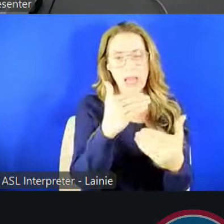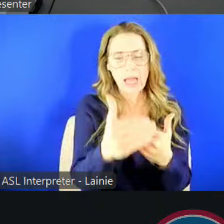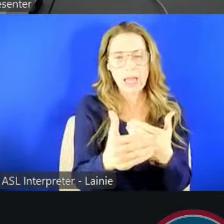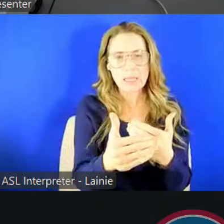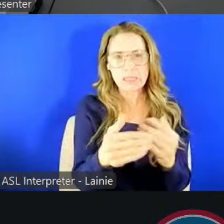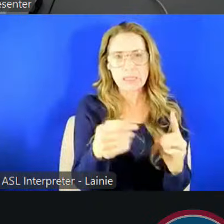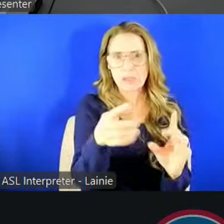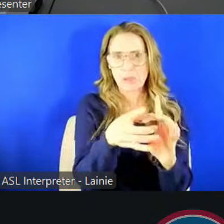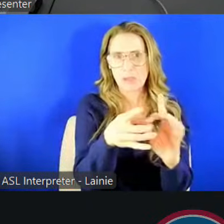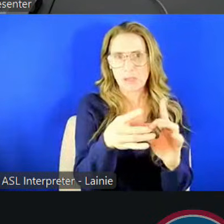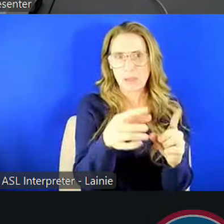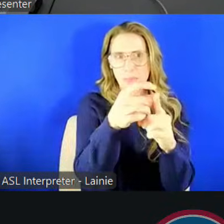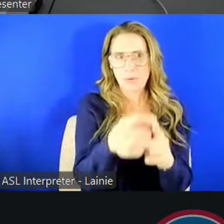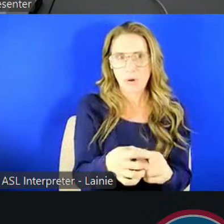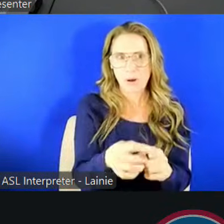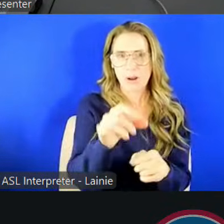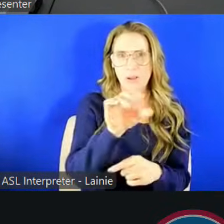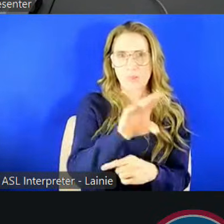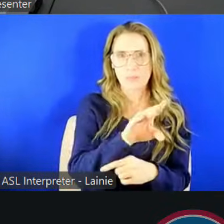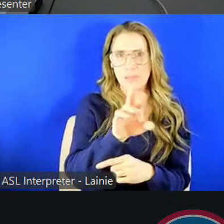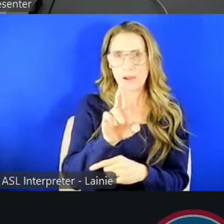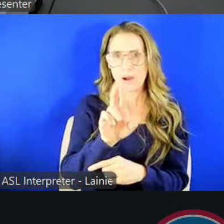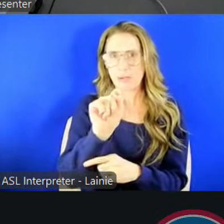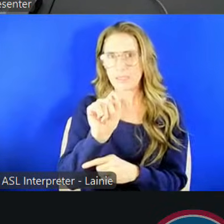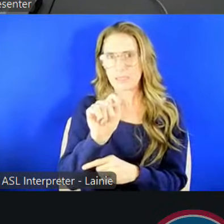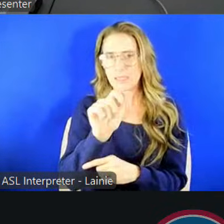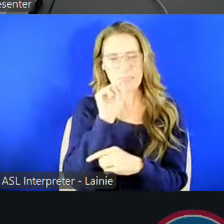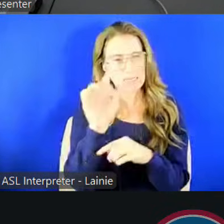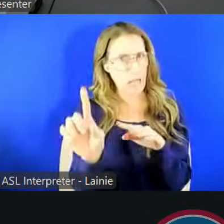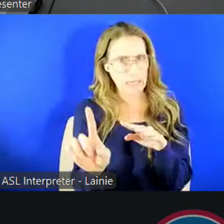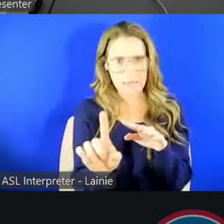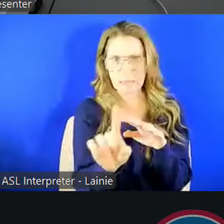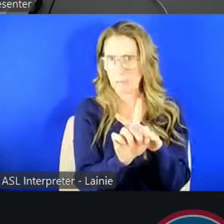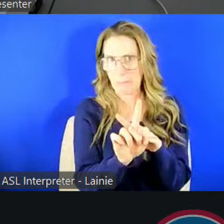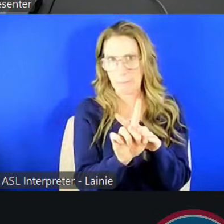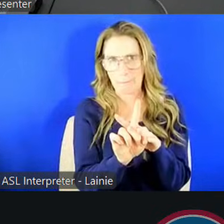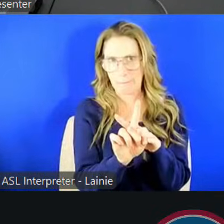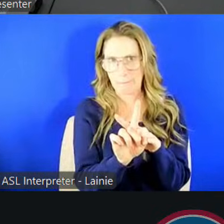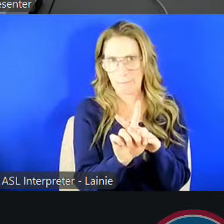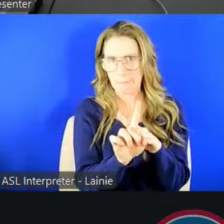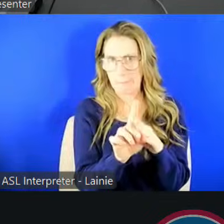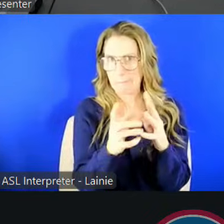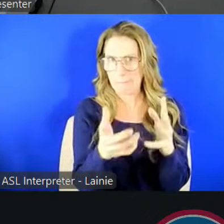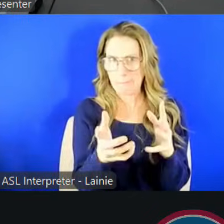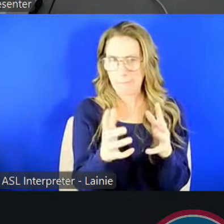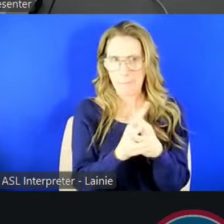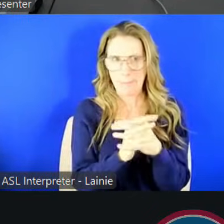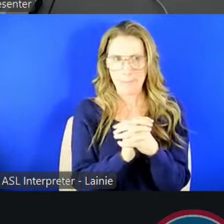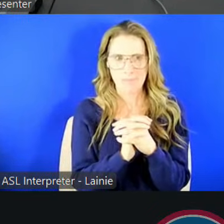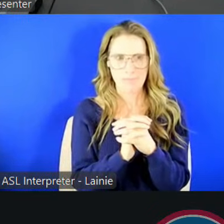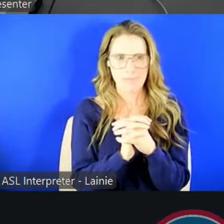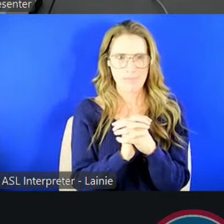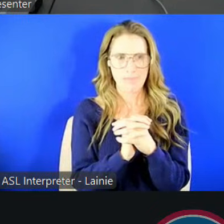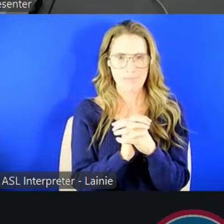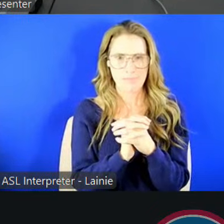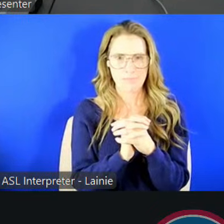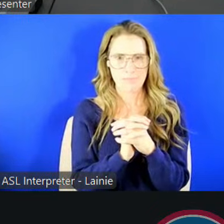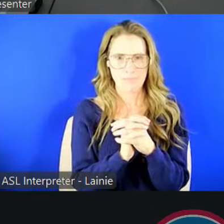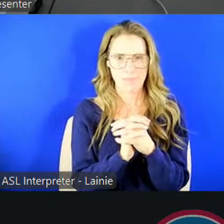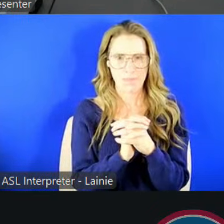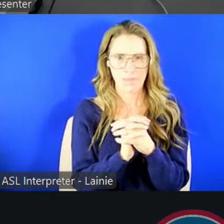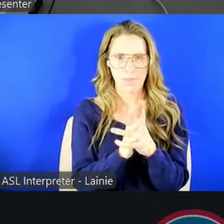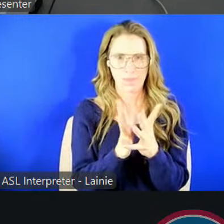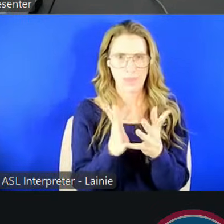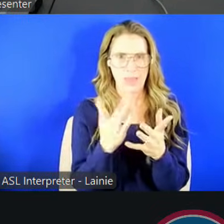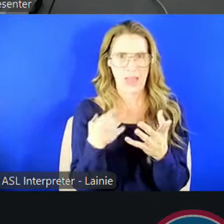that the word BRT like did not come up a lot, right? And, you know, I've been